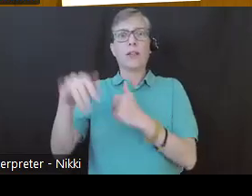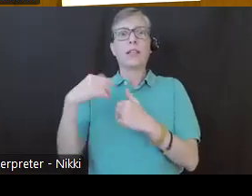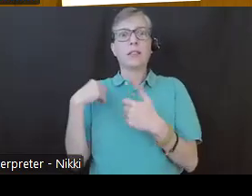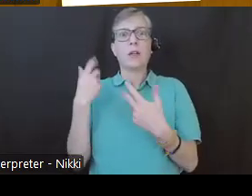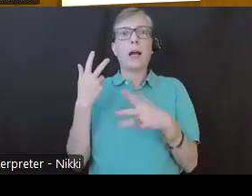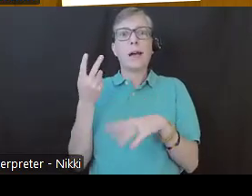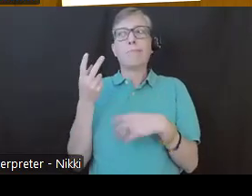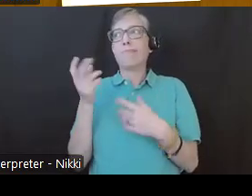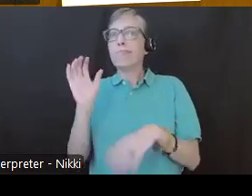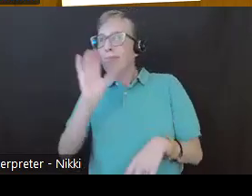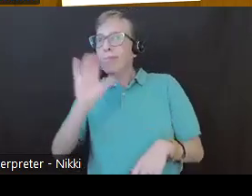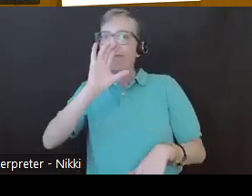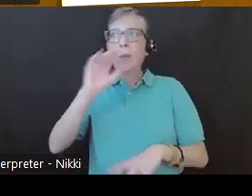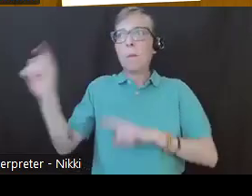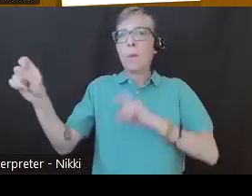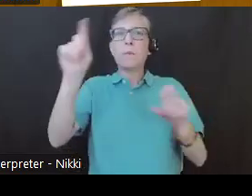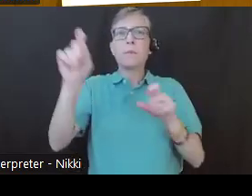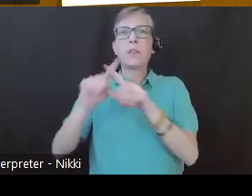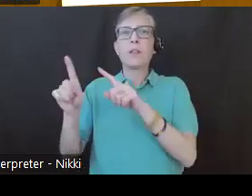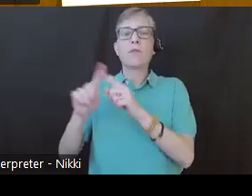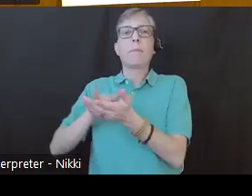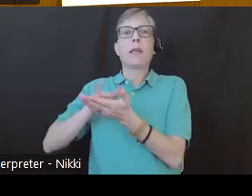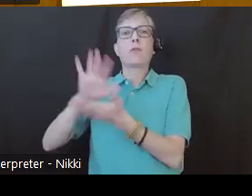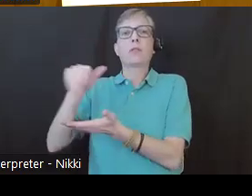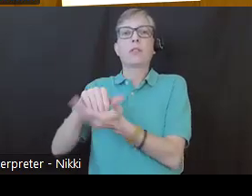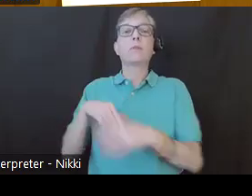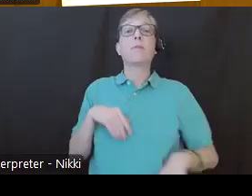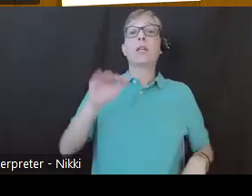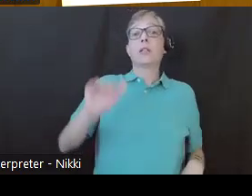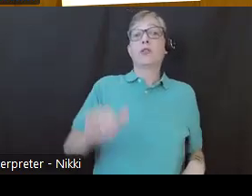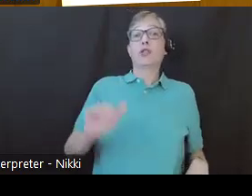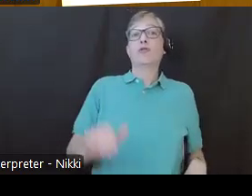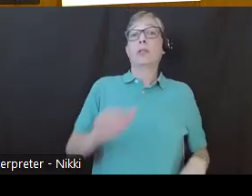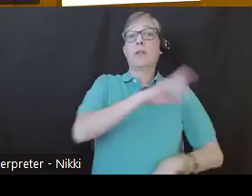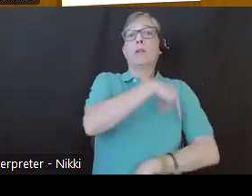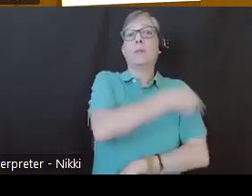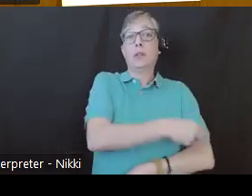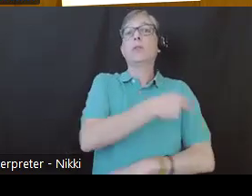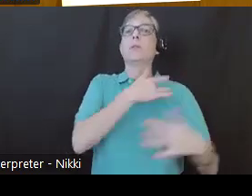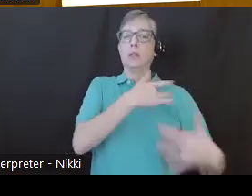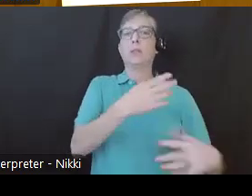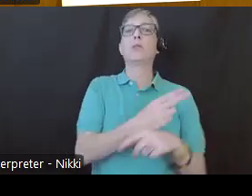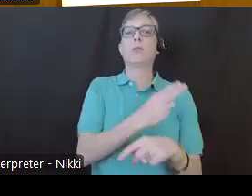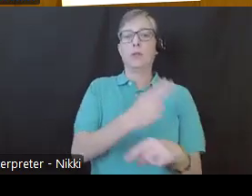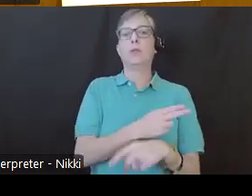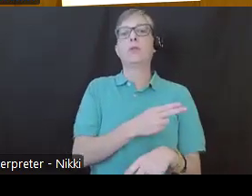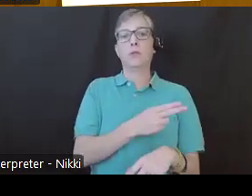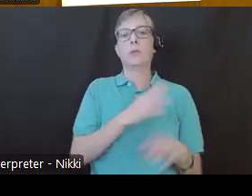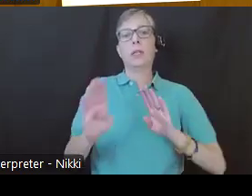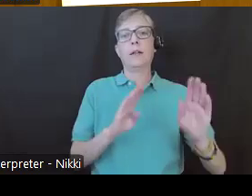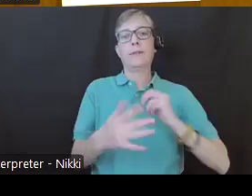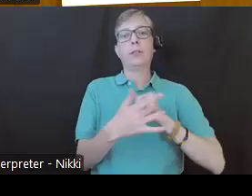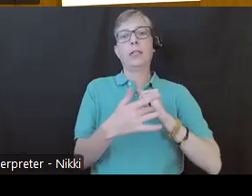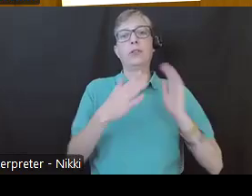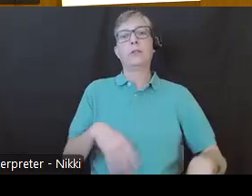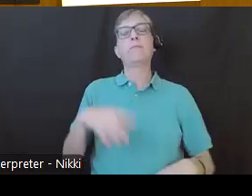medical centers. Our children's hospitals tend to use behavioral technicians. So just Seattle Children's Hospital, which is across the way from